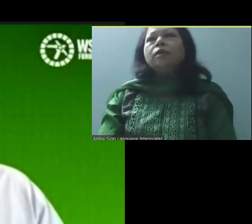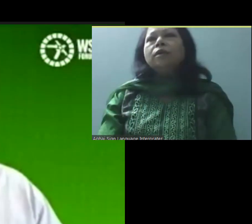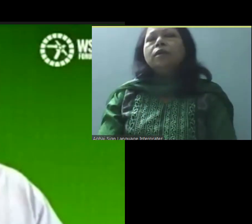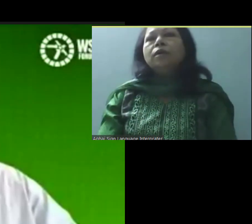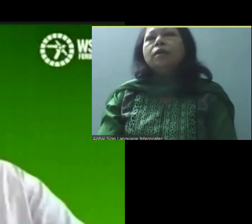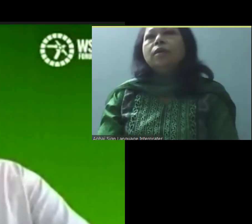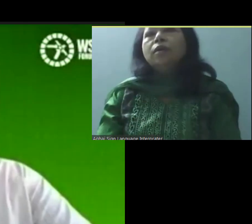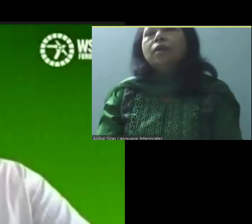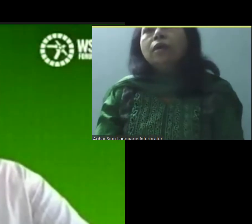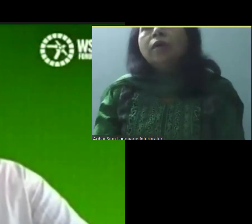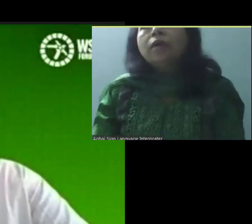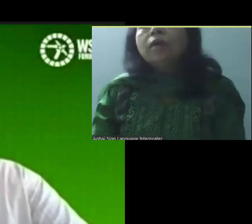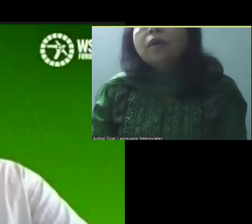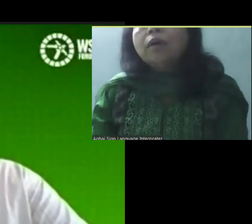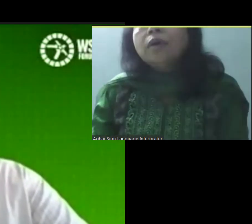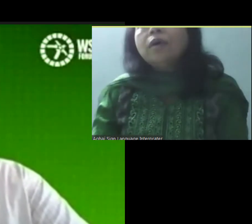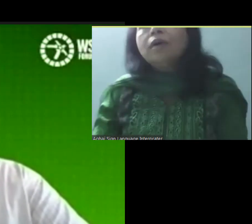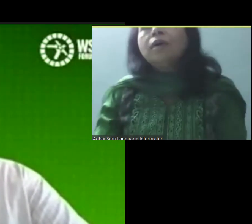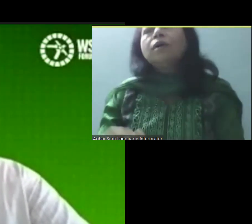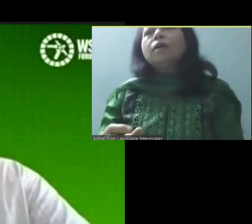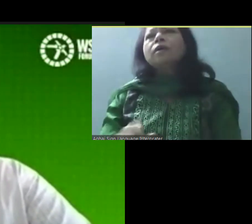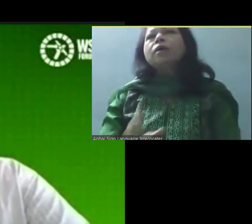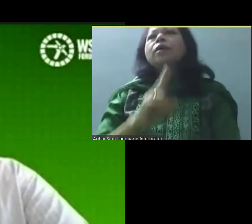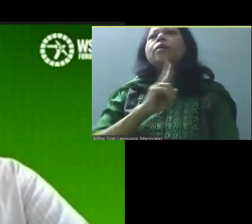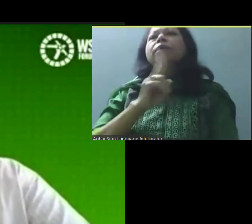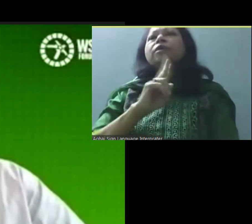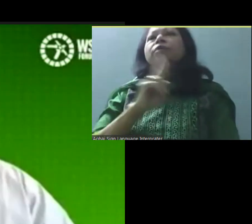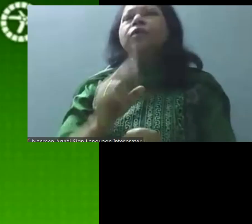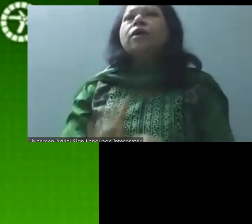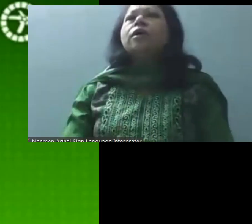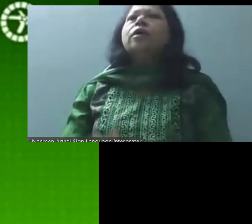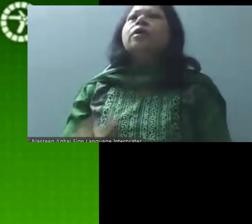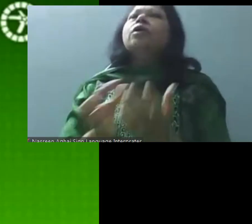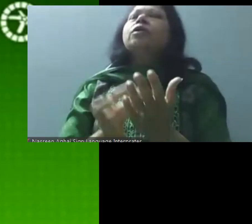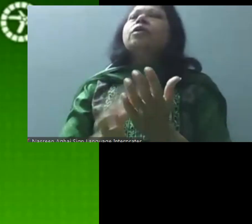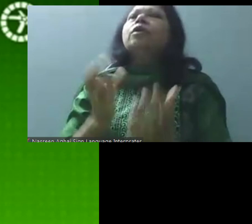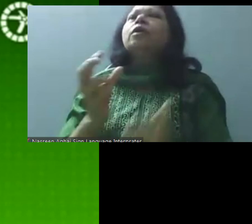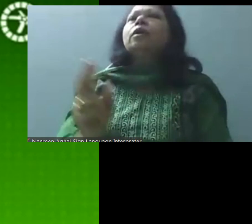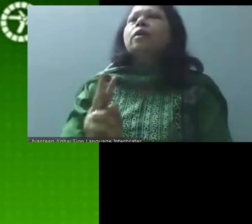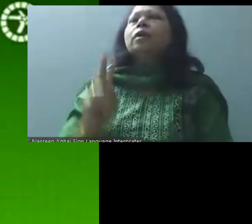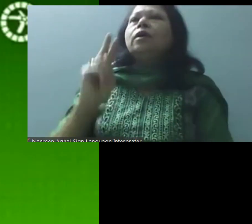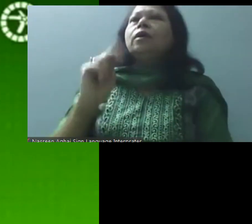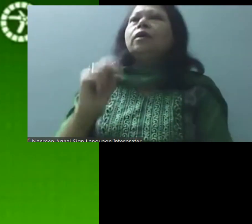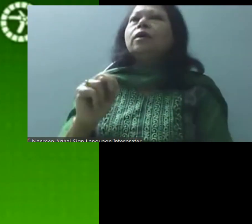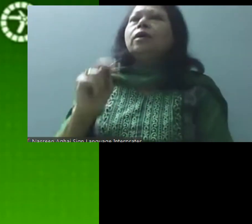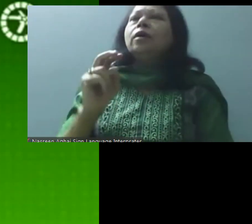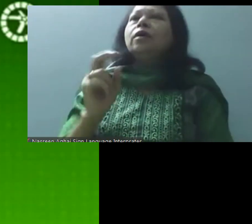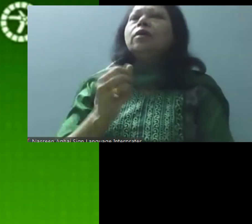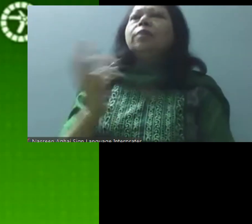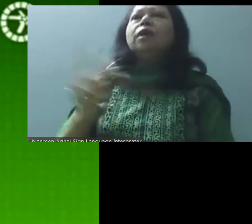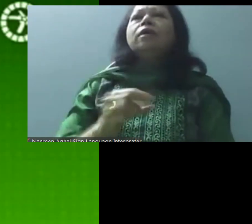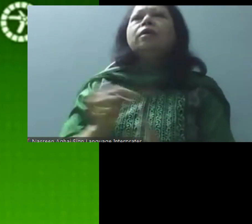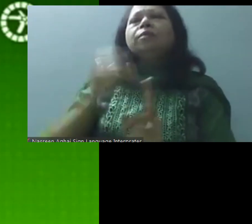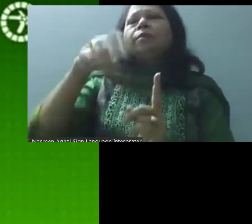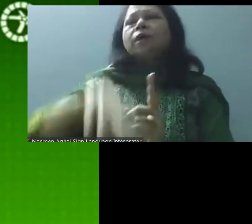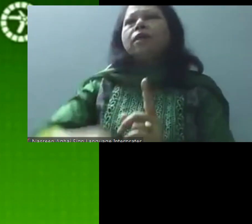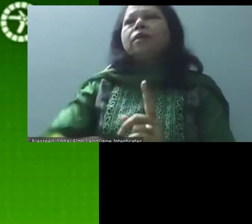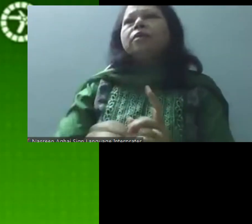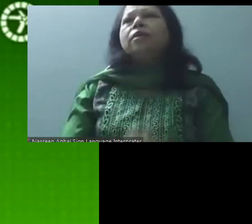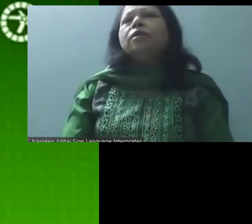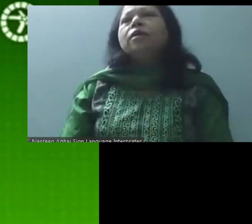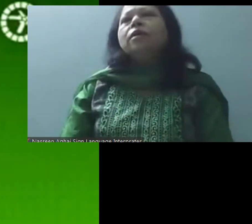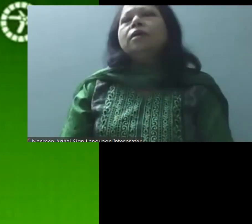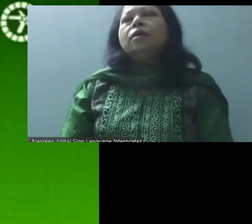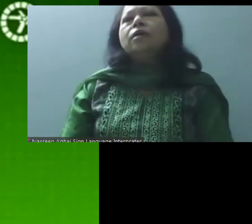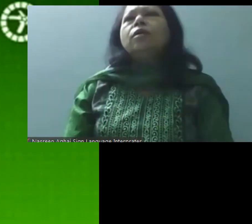the normal economic operations. And I will talk about a university or a higher education sector from Pakistan. So as